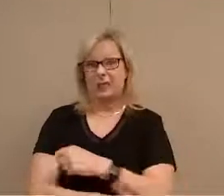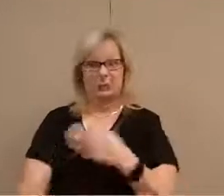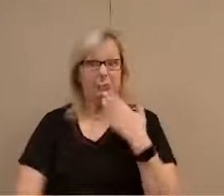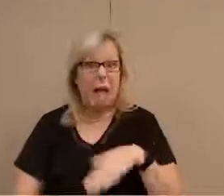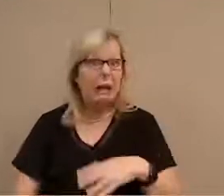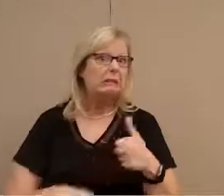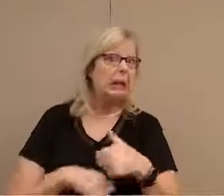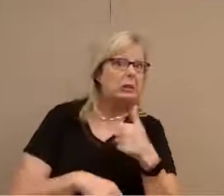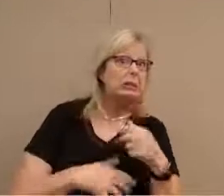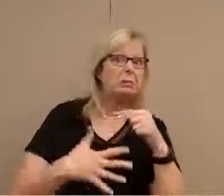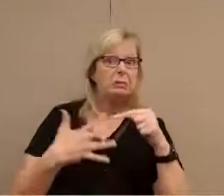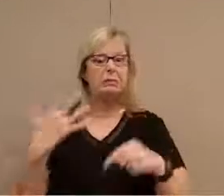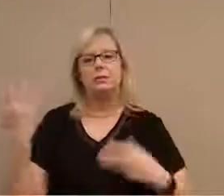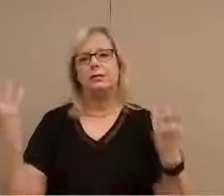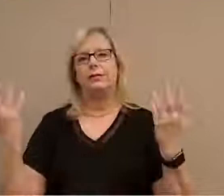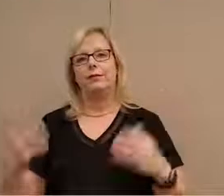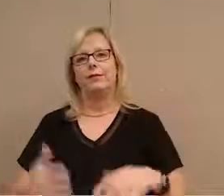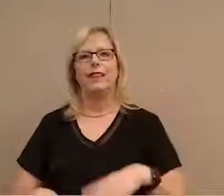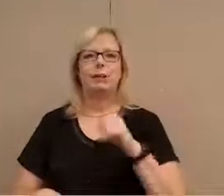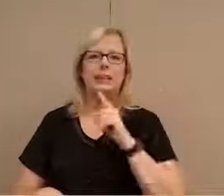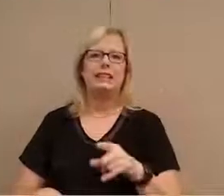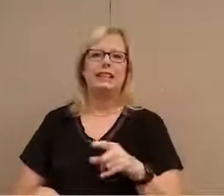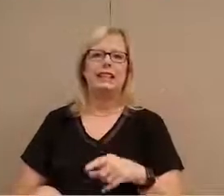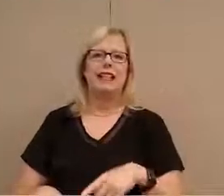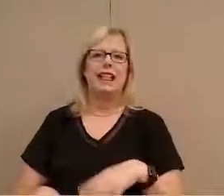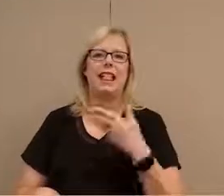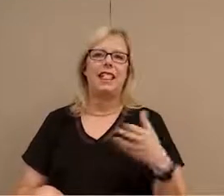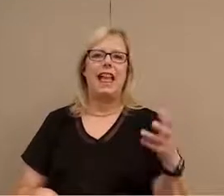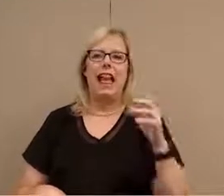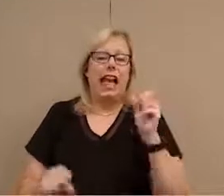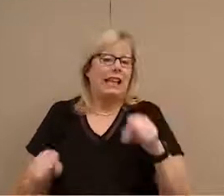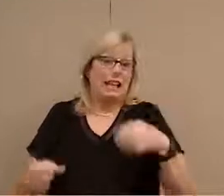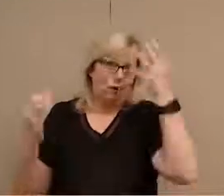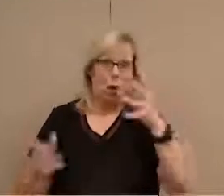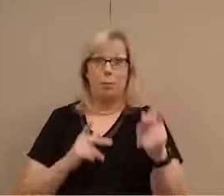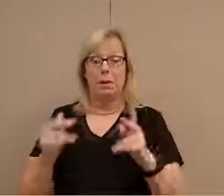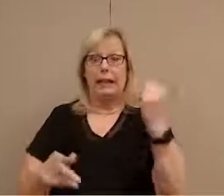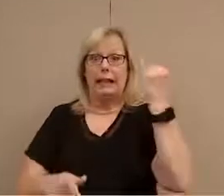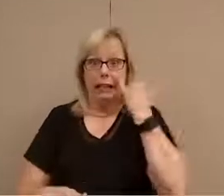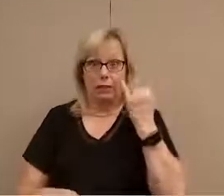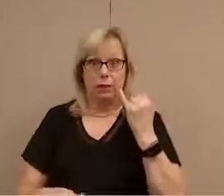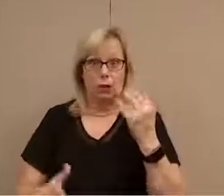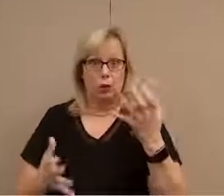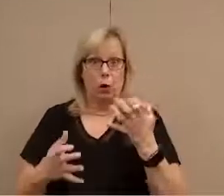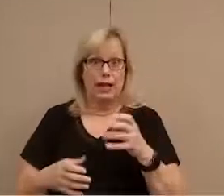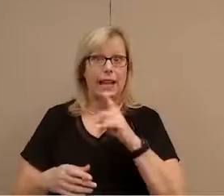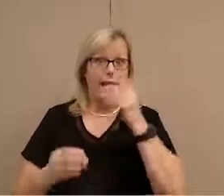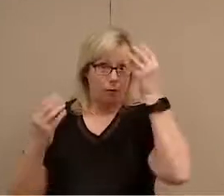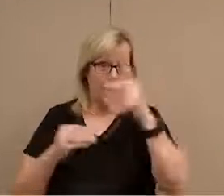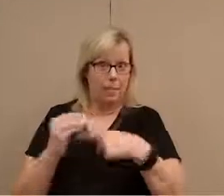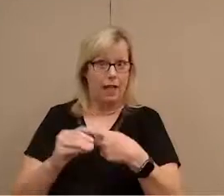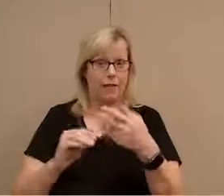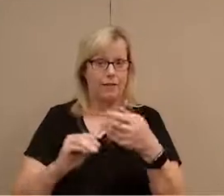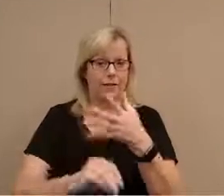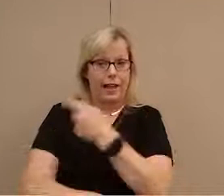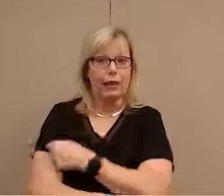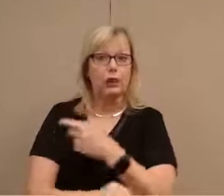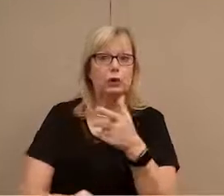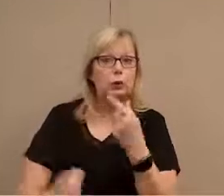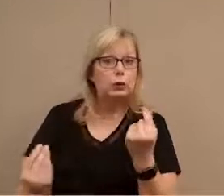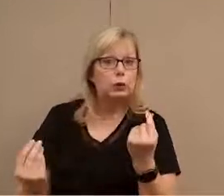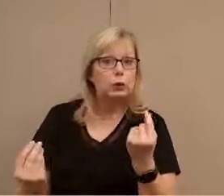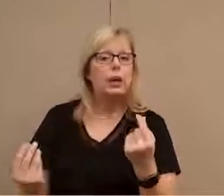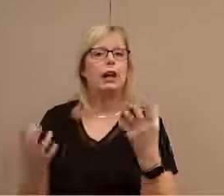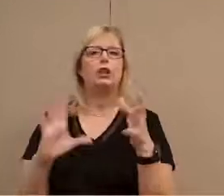this and that. So really, the thing I can tell the public is if you really want information about the vaccine, talk to your